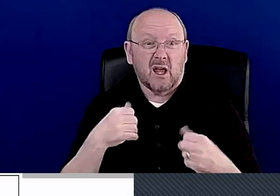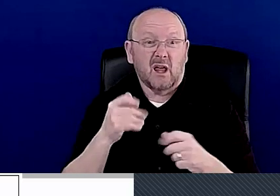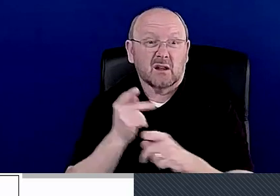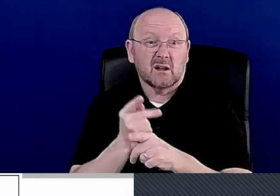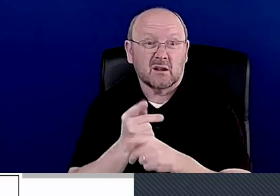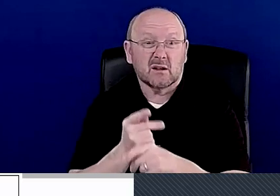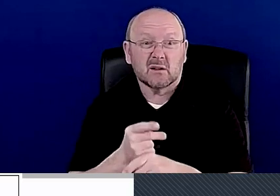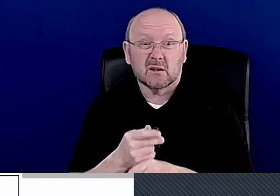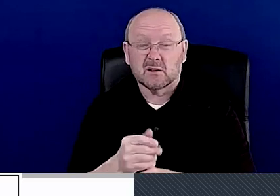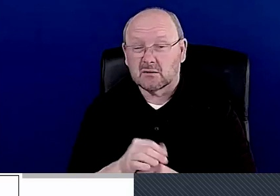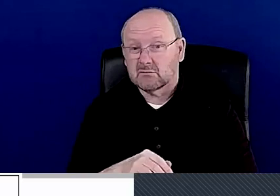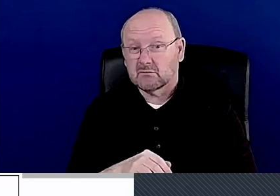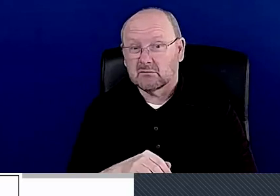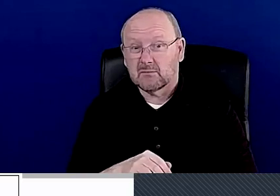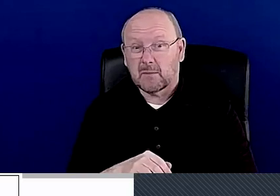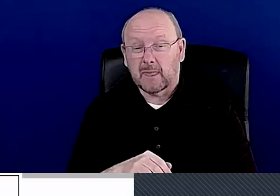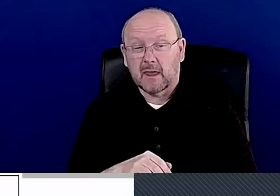the